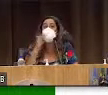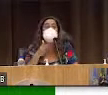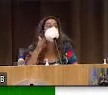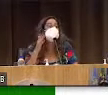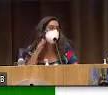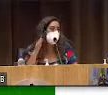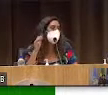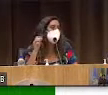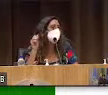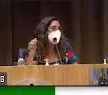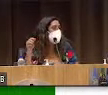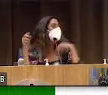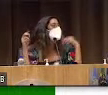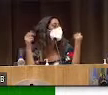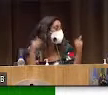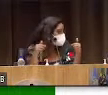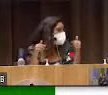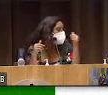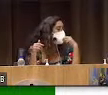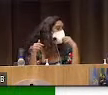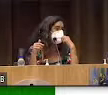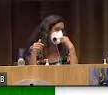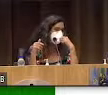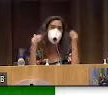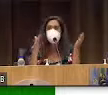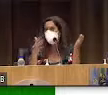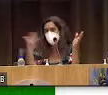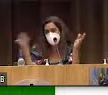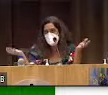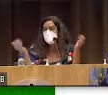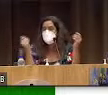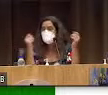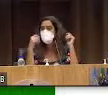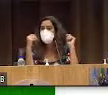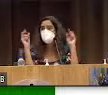suffering like asthma, are related